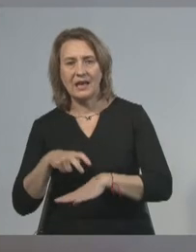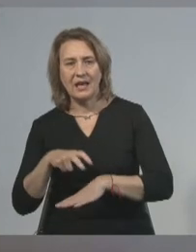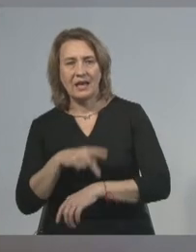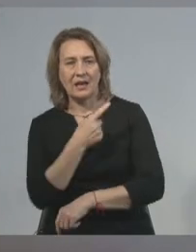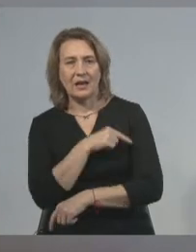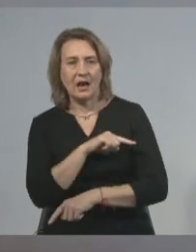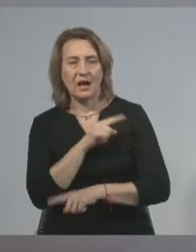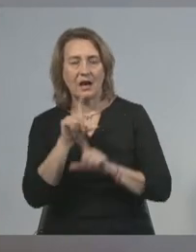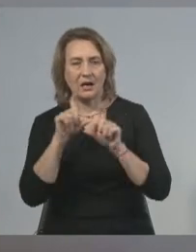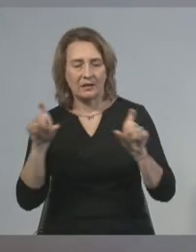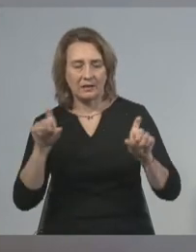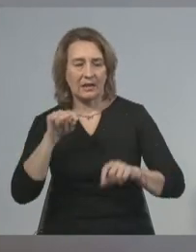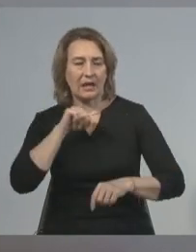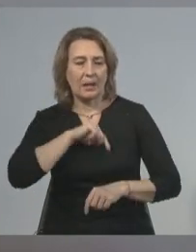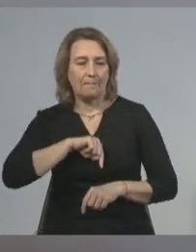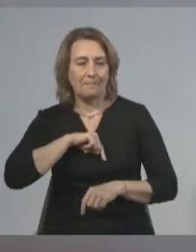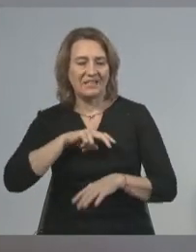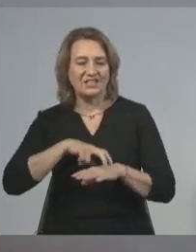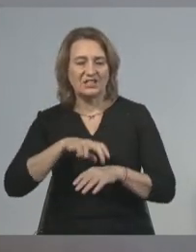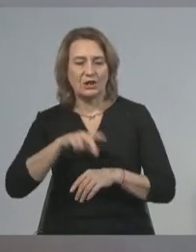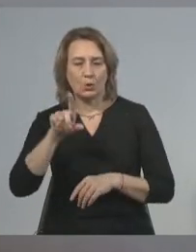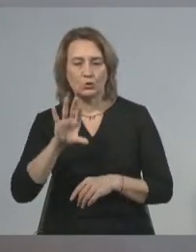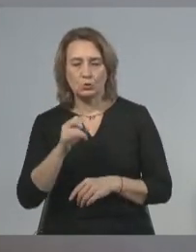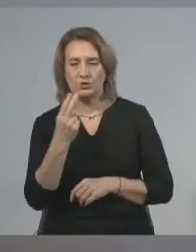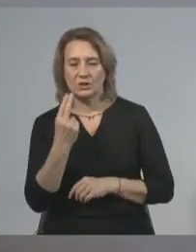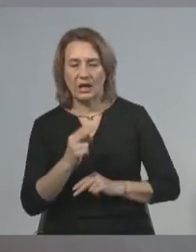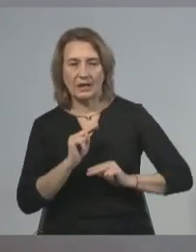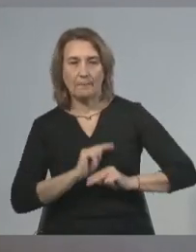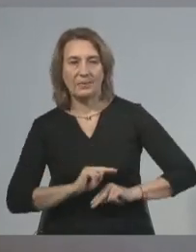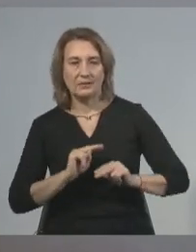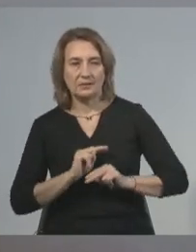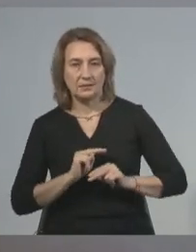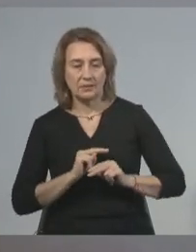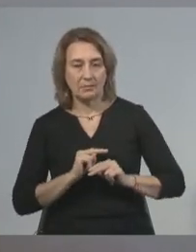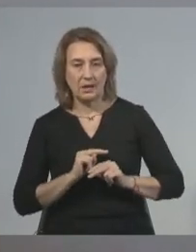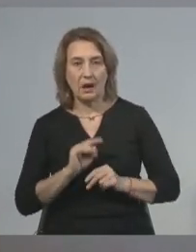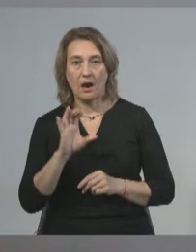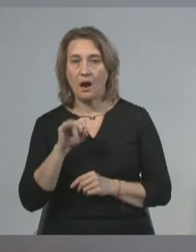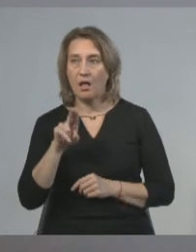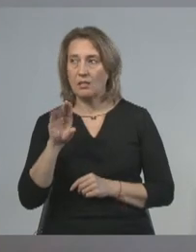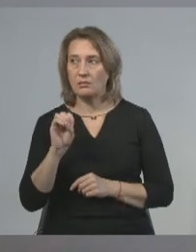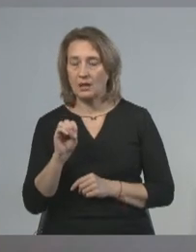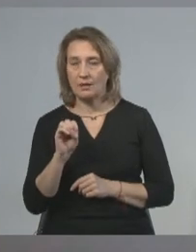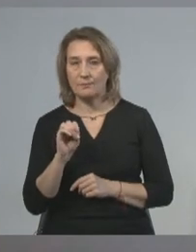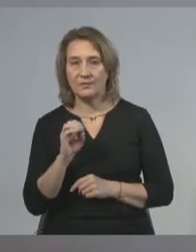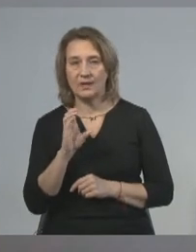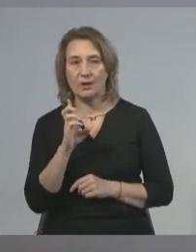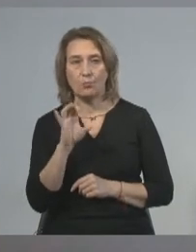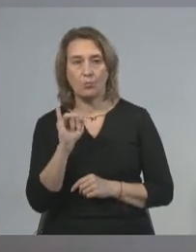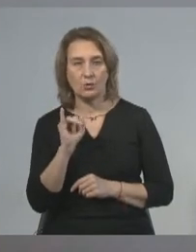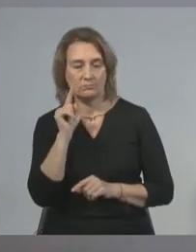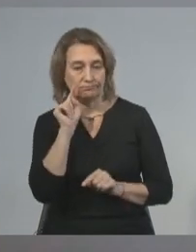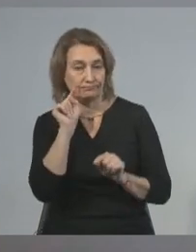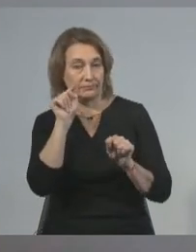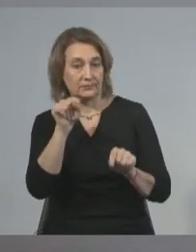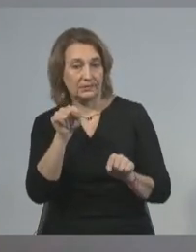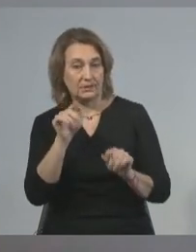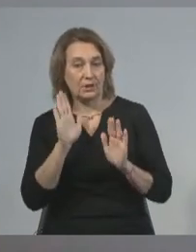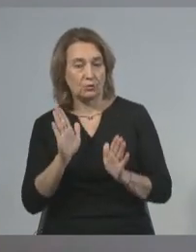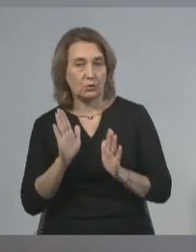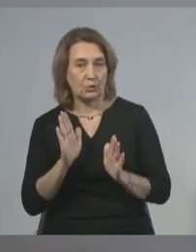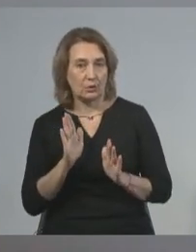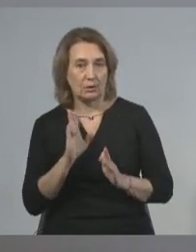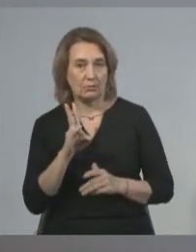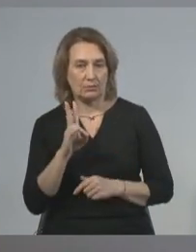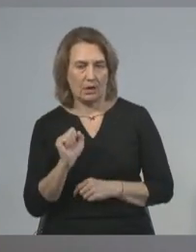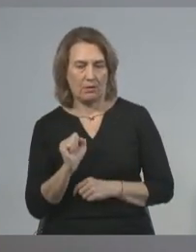uh social worker etc but in bosnian media focus was uh on on their